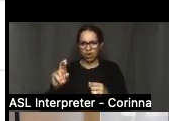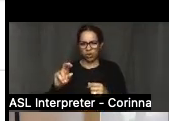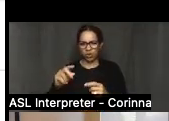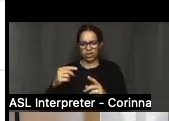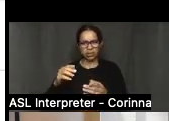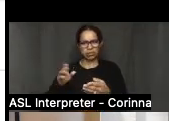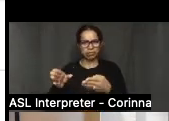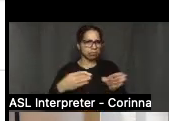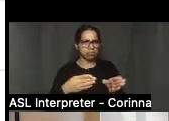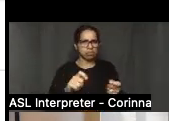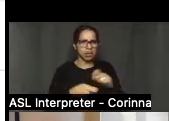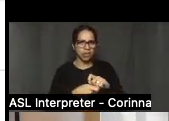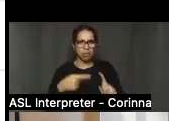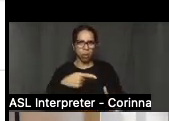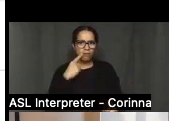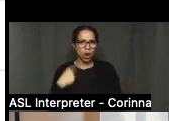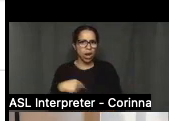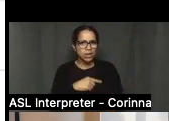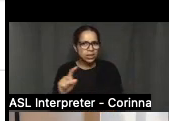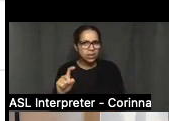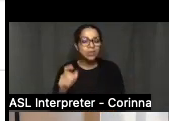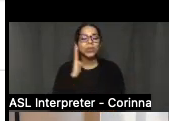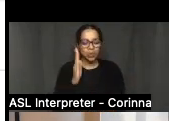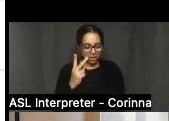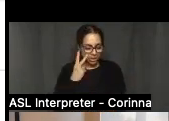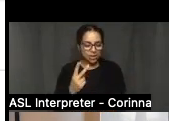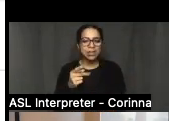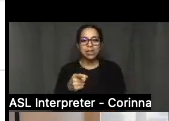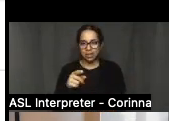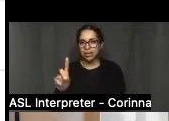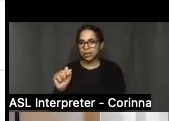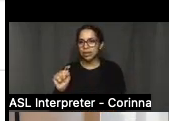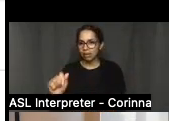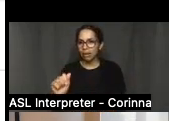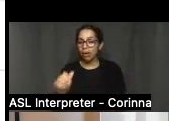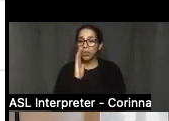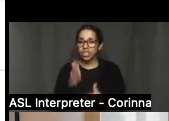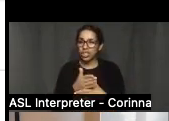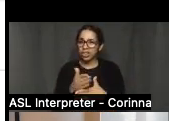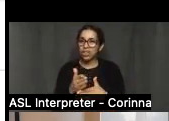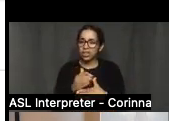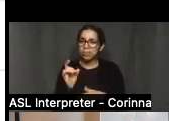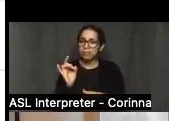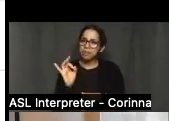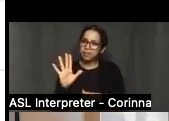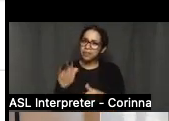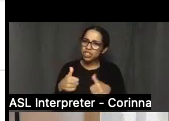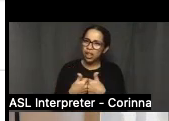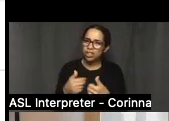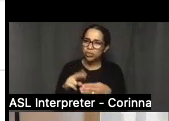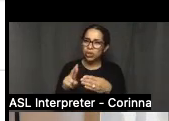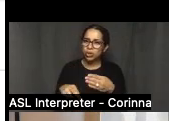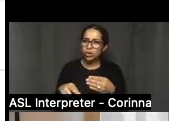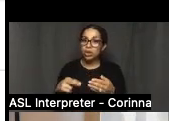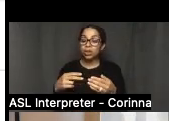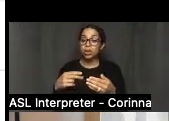that as well too in the data. We're going to share some challenging results. And it has been a little bit of a struggle for some of us